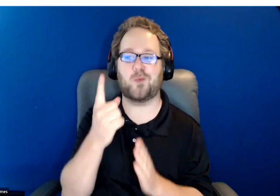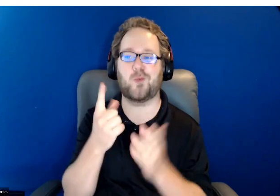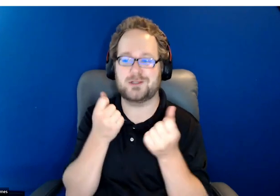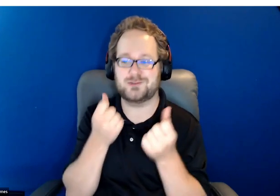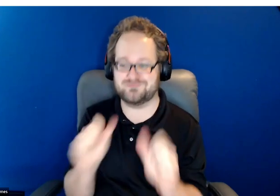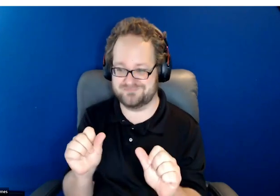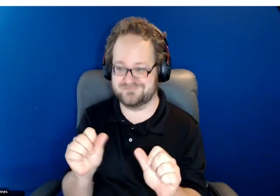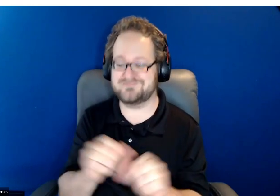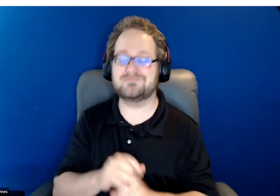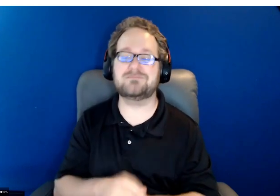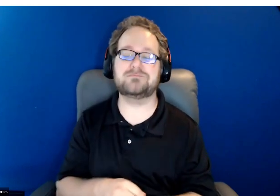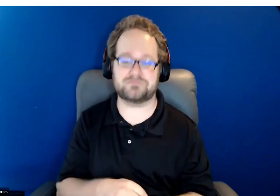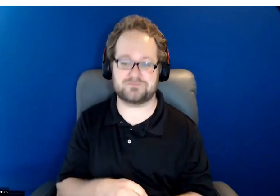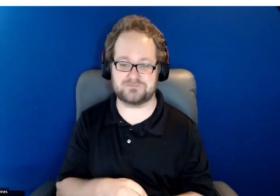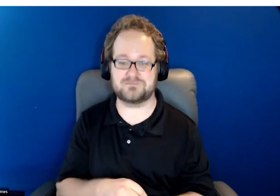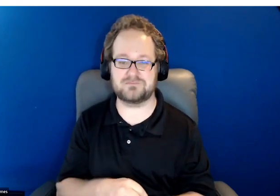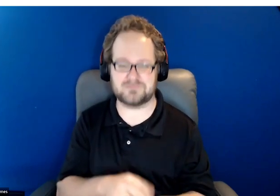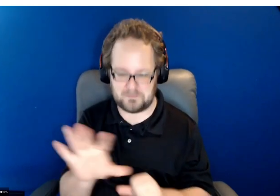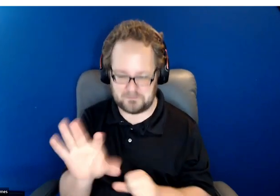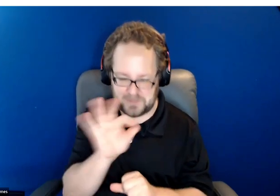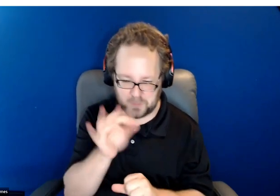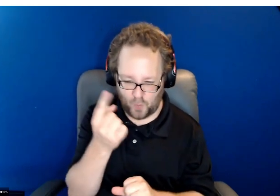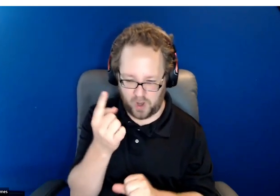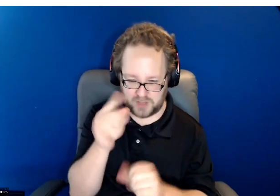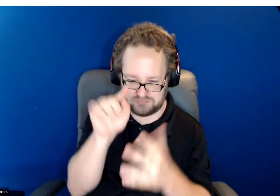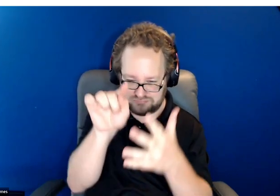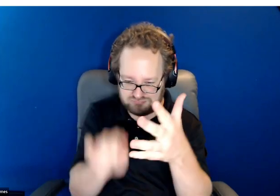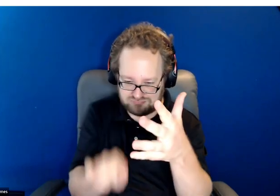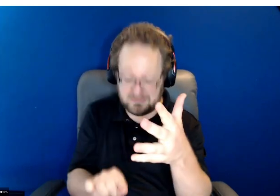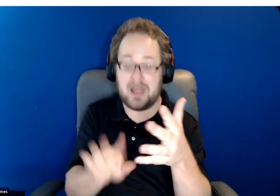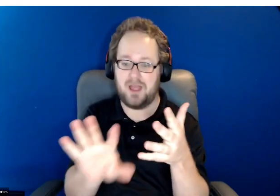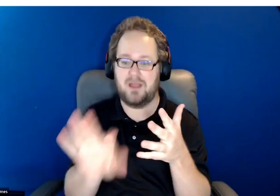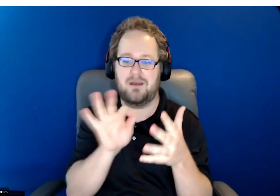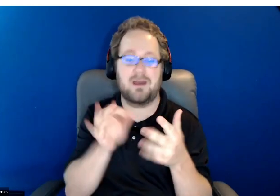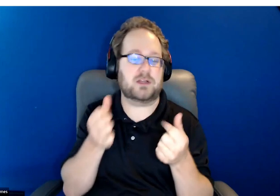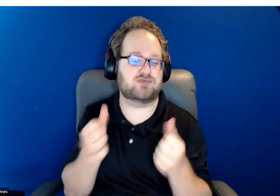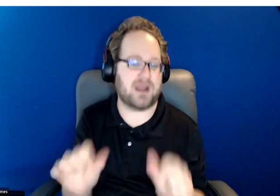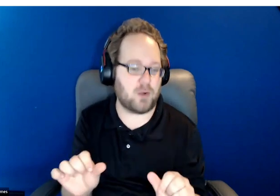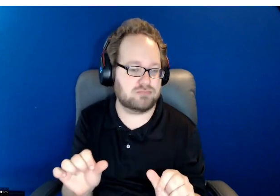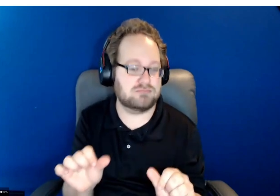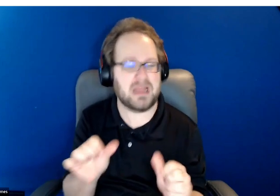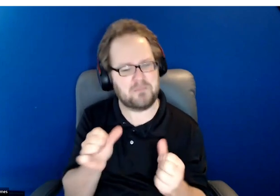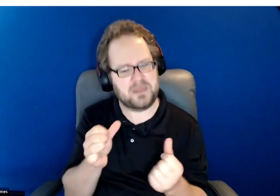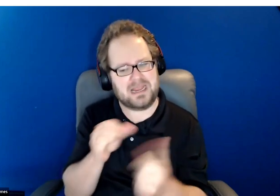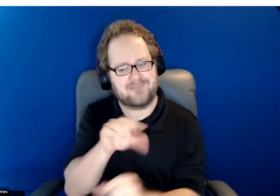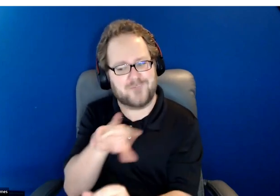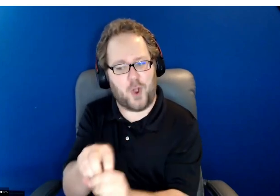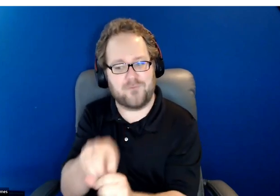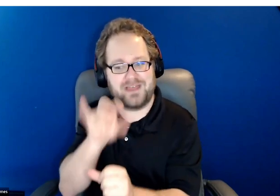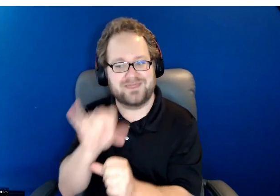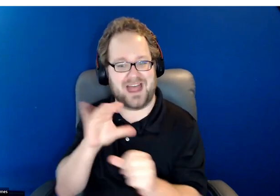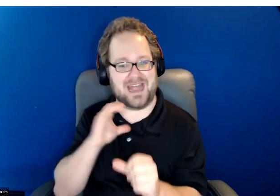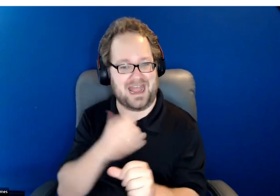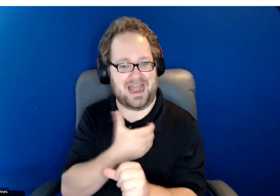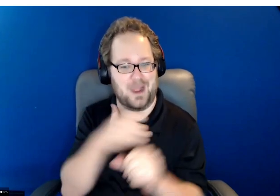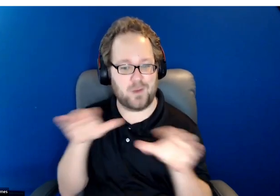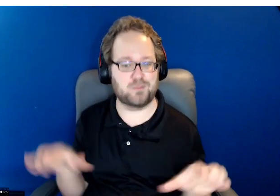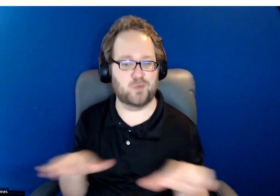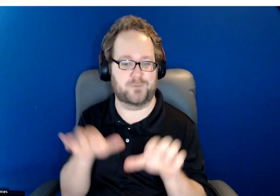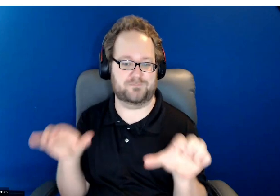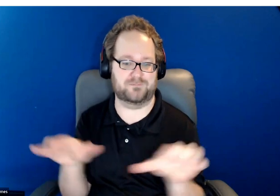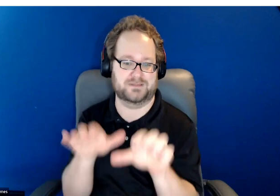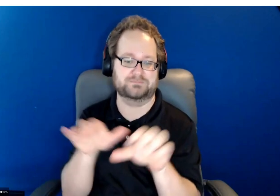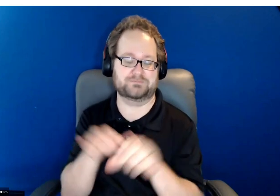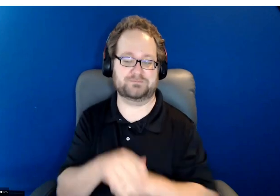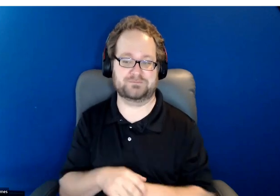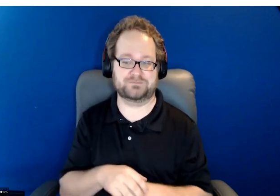out and be a part of this national movement. Also, participate in the Aging in the United